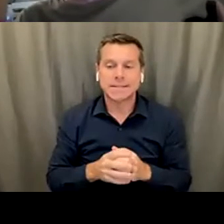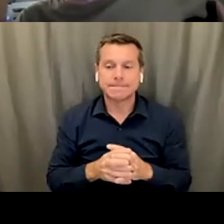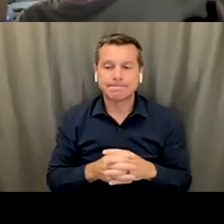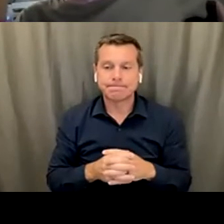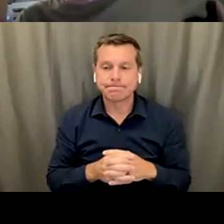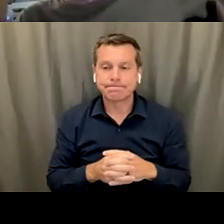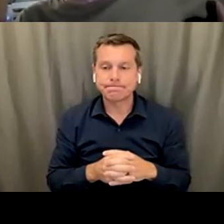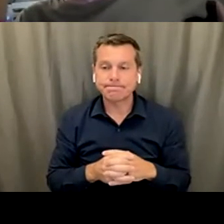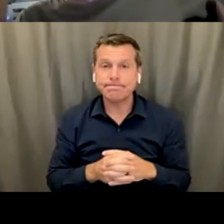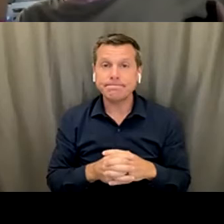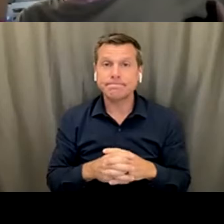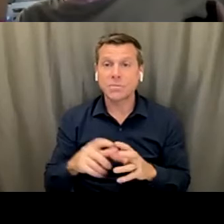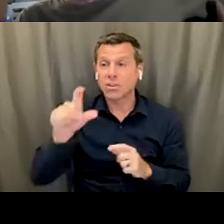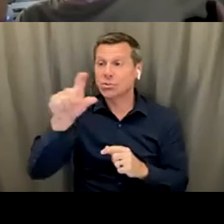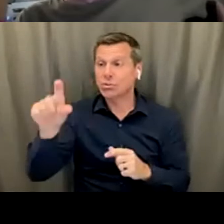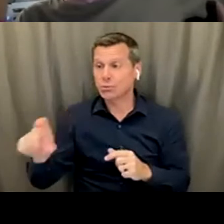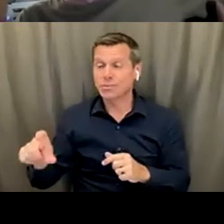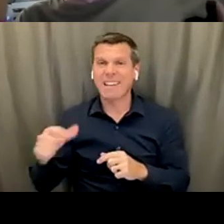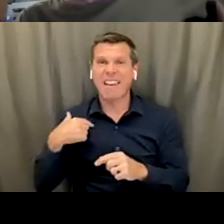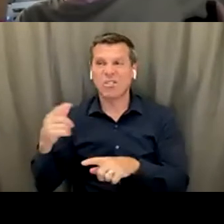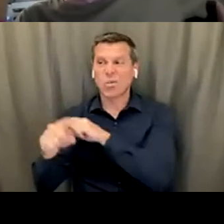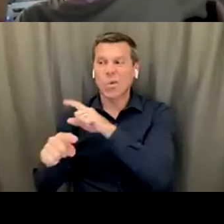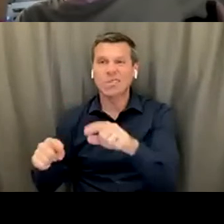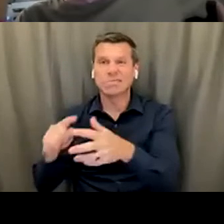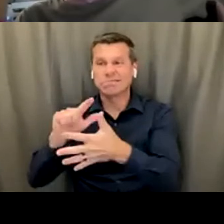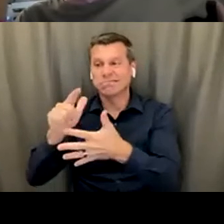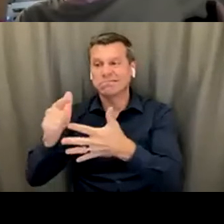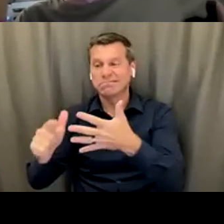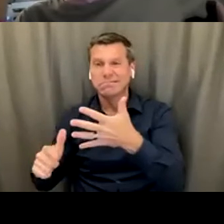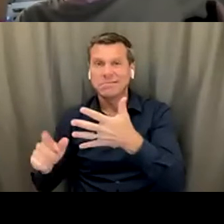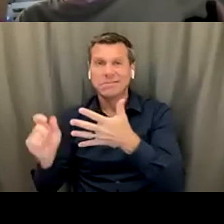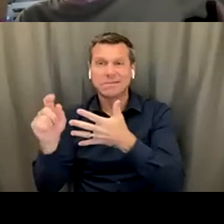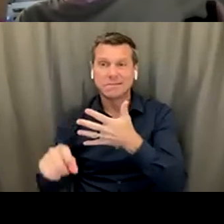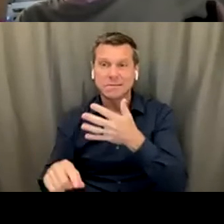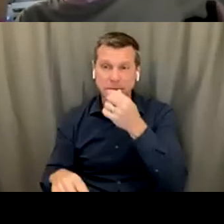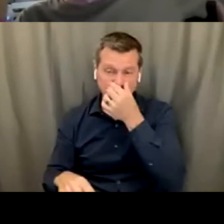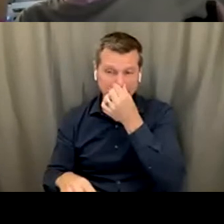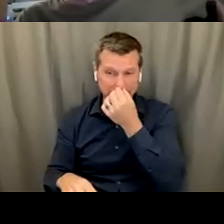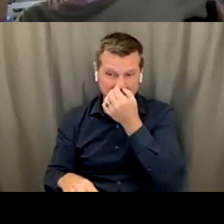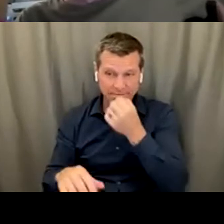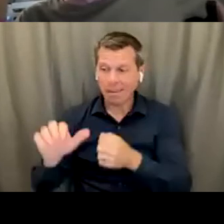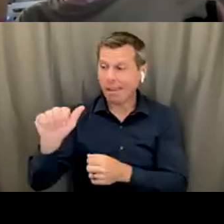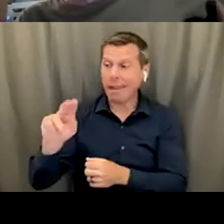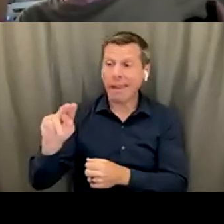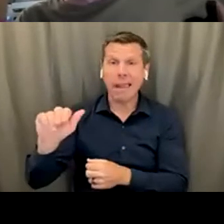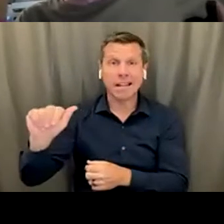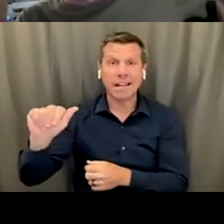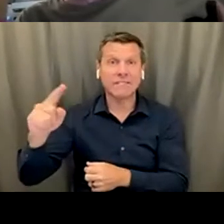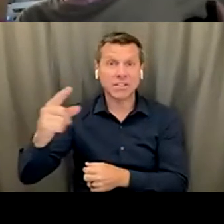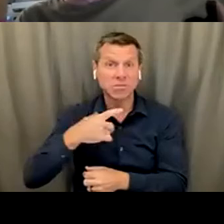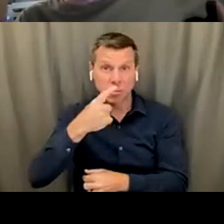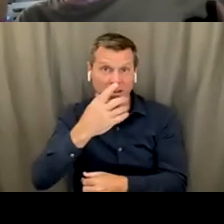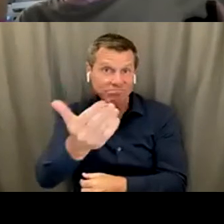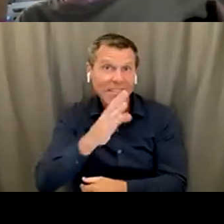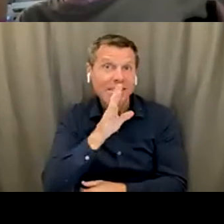From Zoom, we had Anna, then David, then Jerry, and I believe Julie after that. So Anna first. Anna, if you could unmute and ask